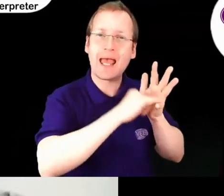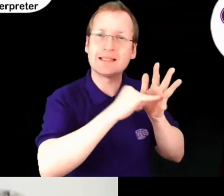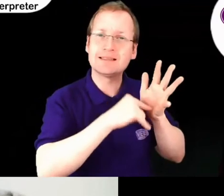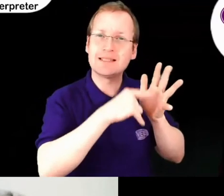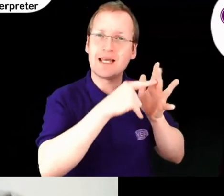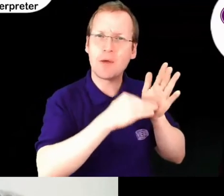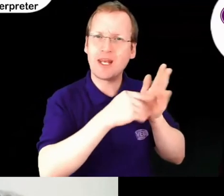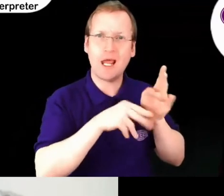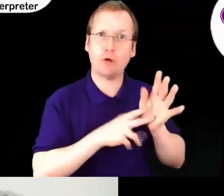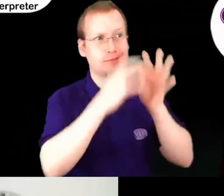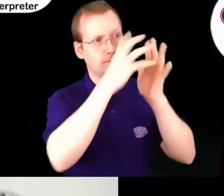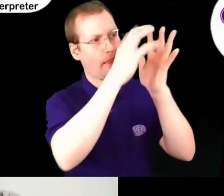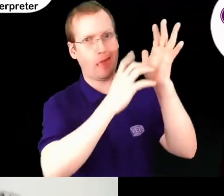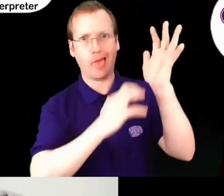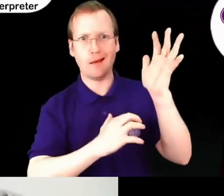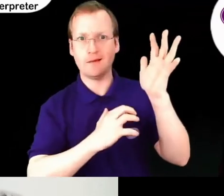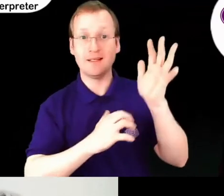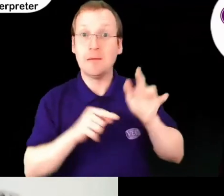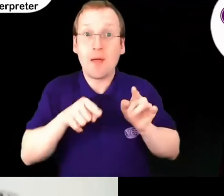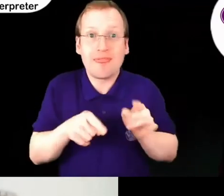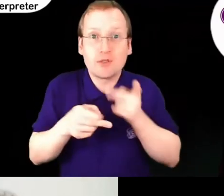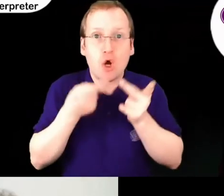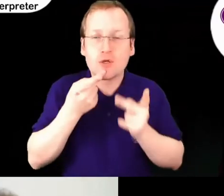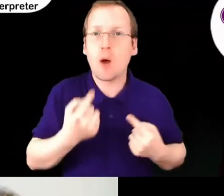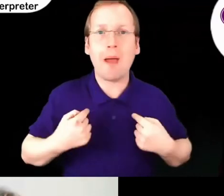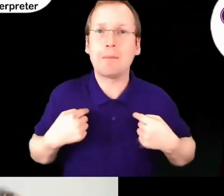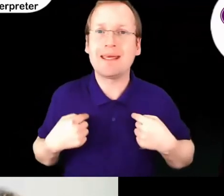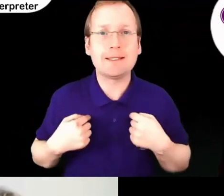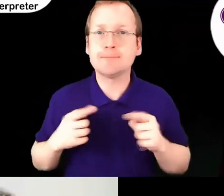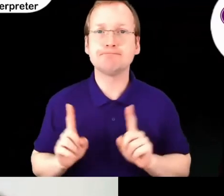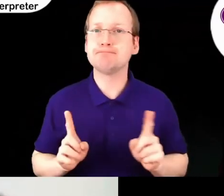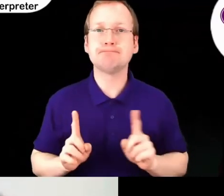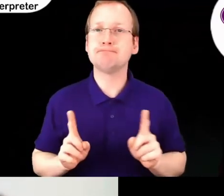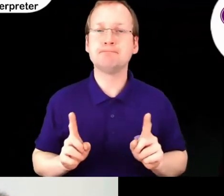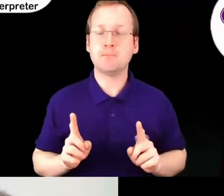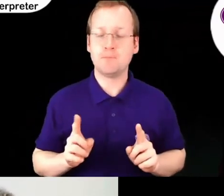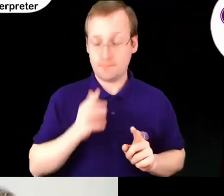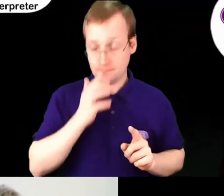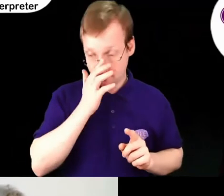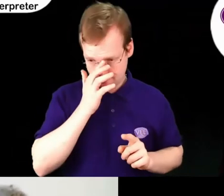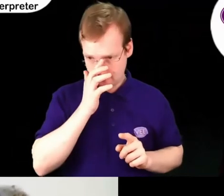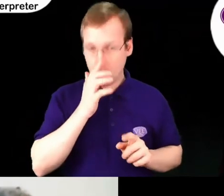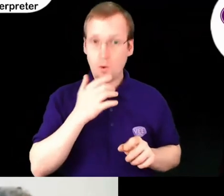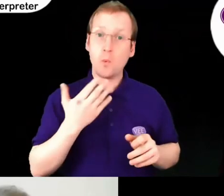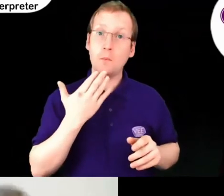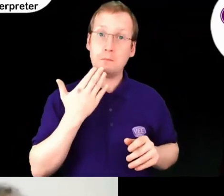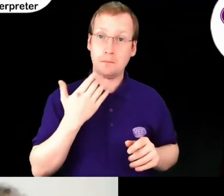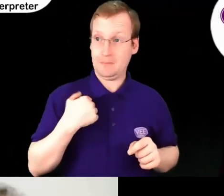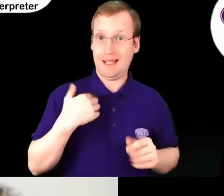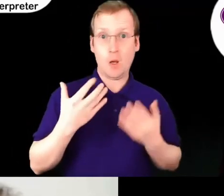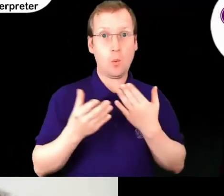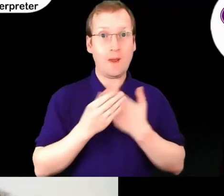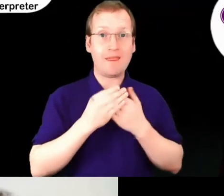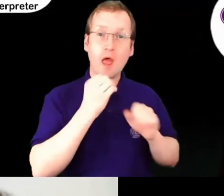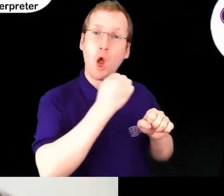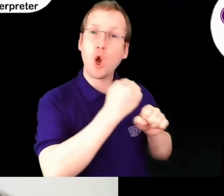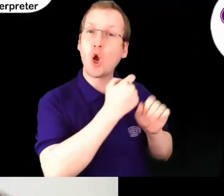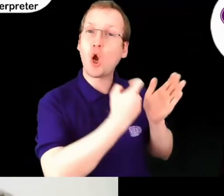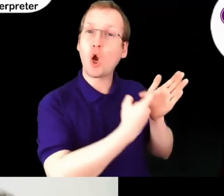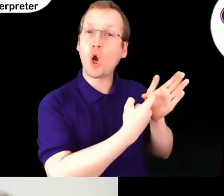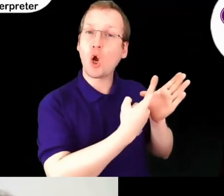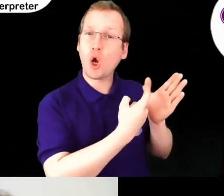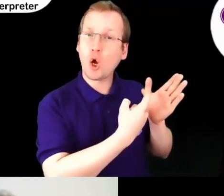it's not about me, I have to say. When Graham and I were doing youth work for the Iona Community,